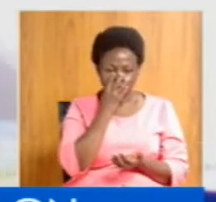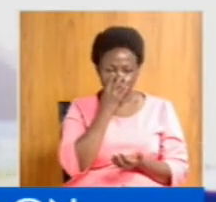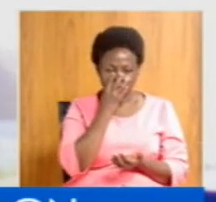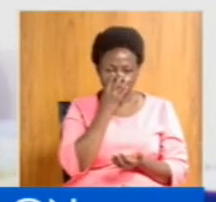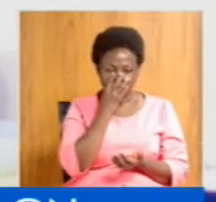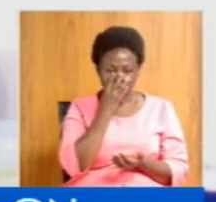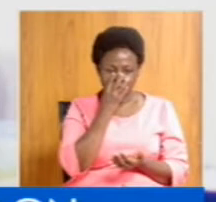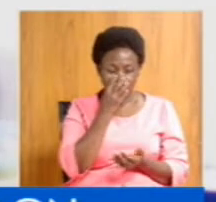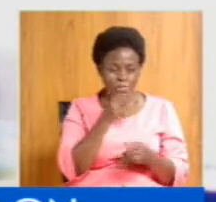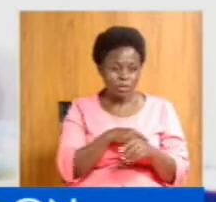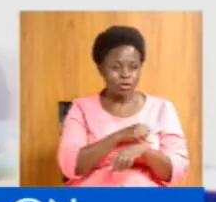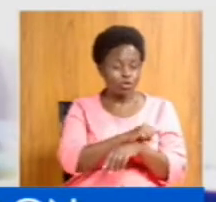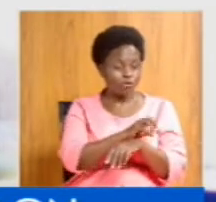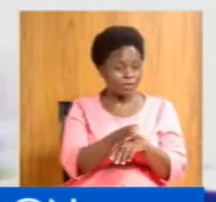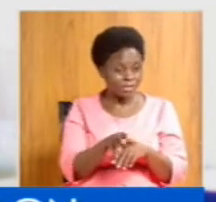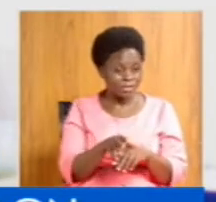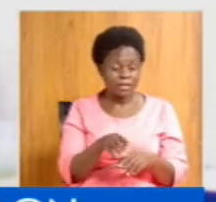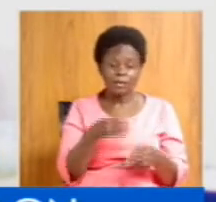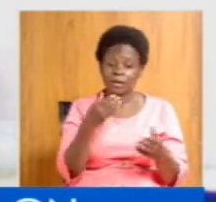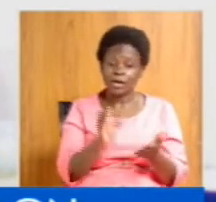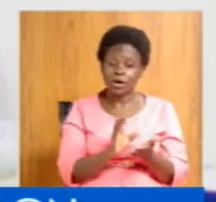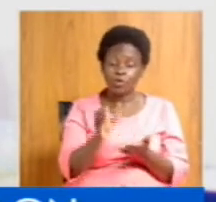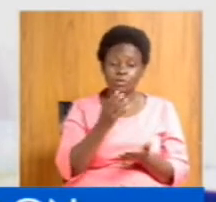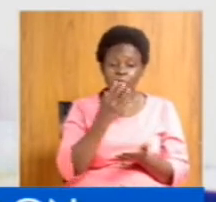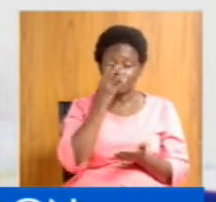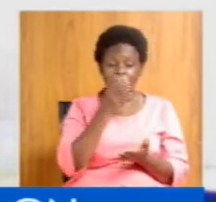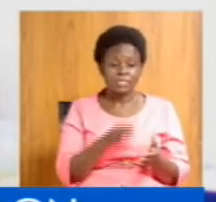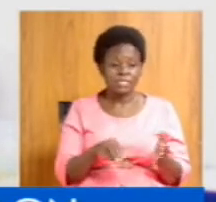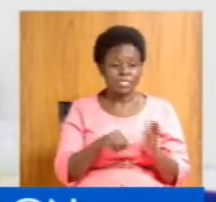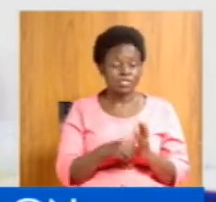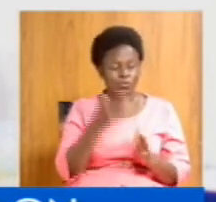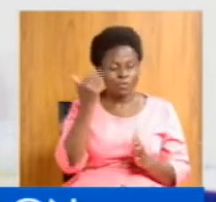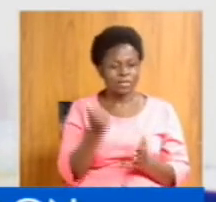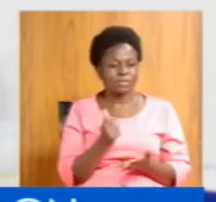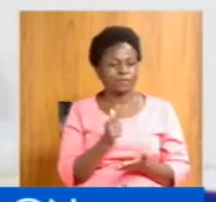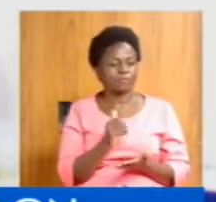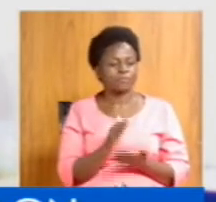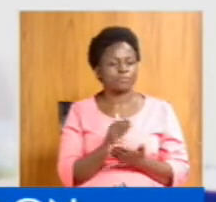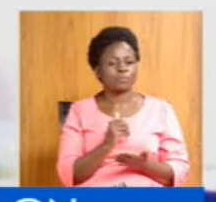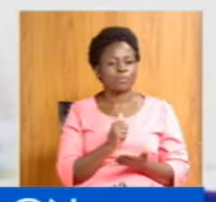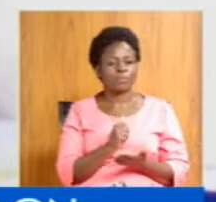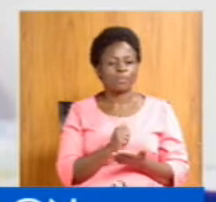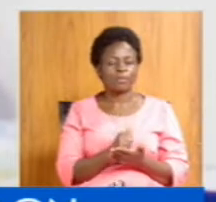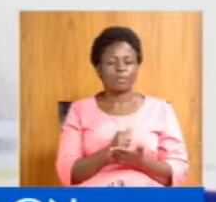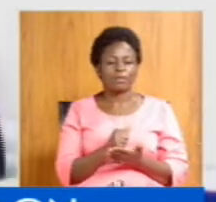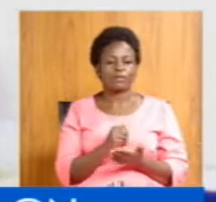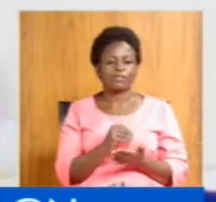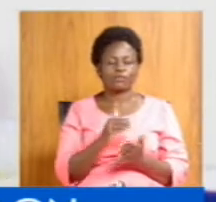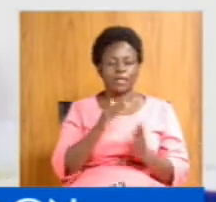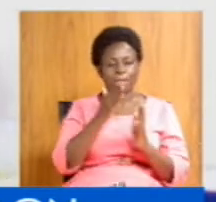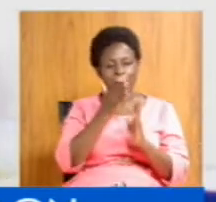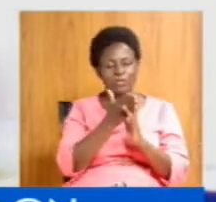but when COVID came the cost of oxygen became an issue let me tell you why because it was the middle class and the upper